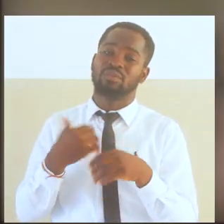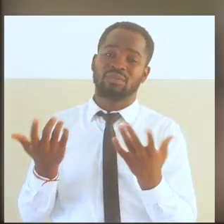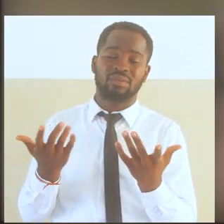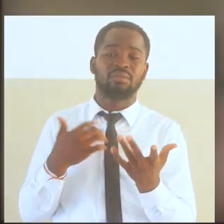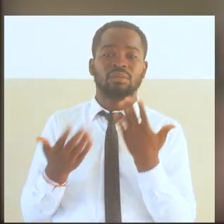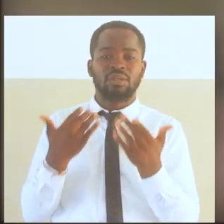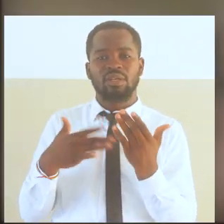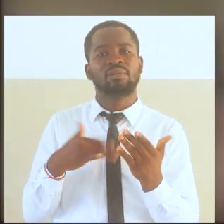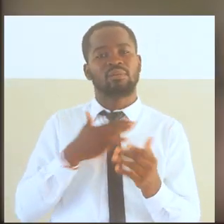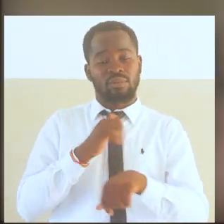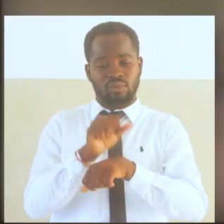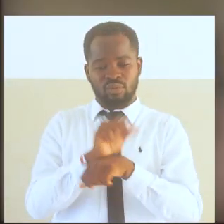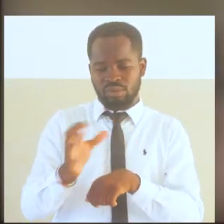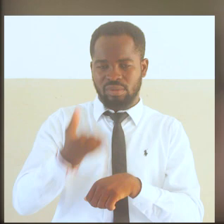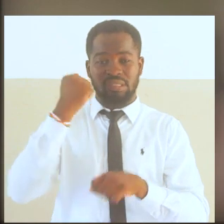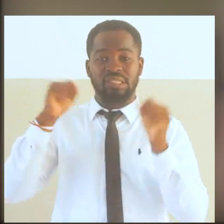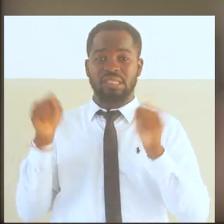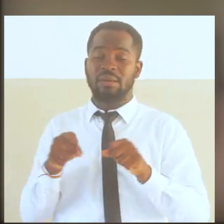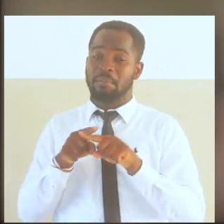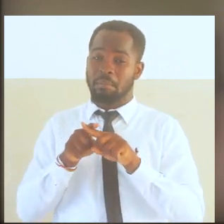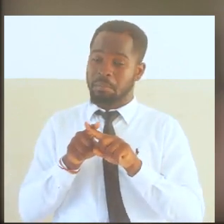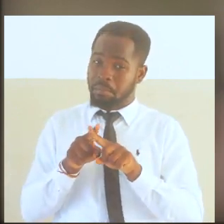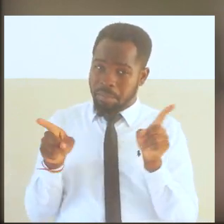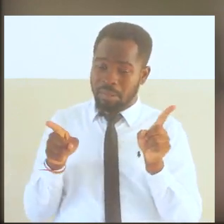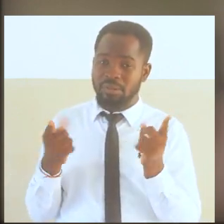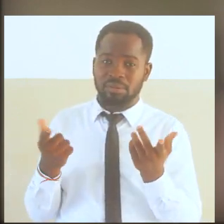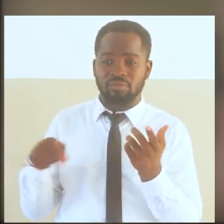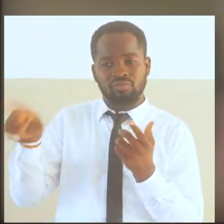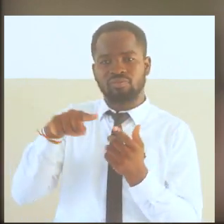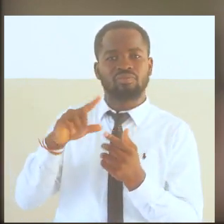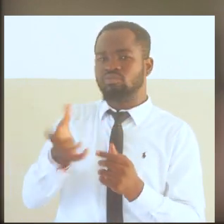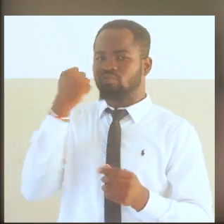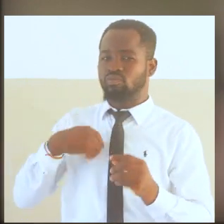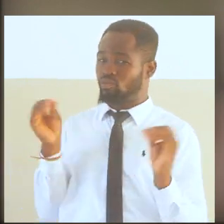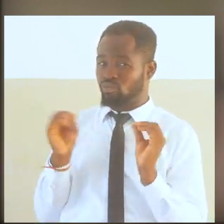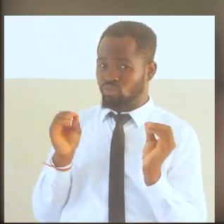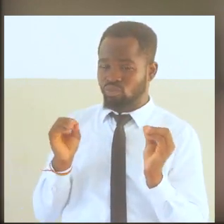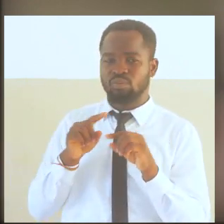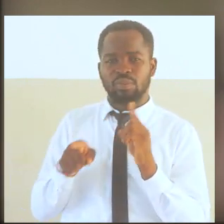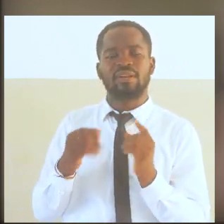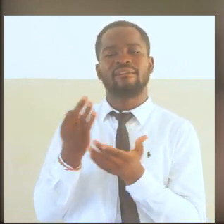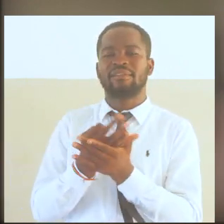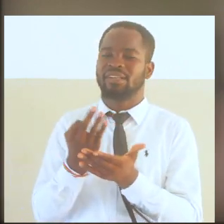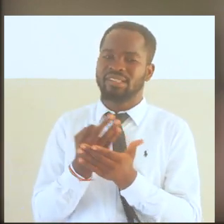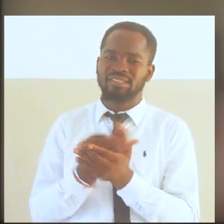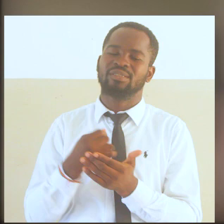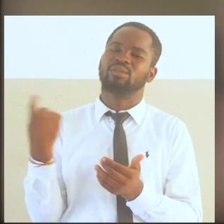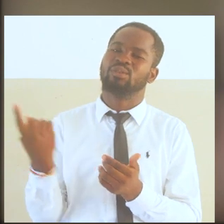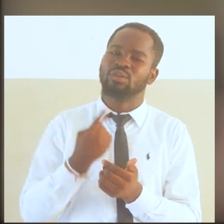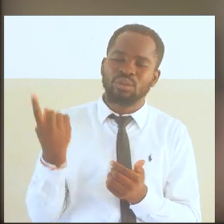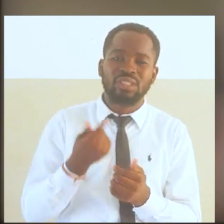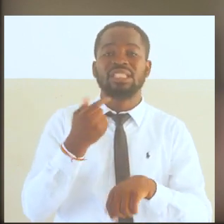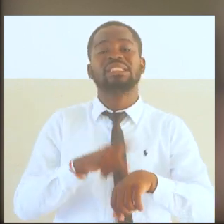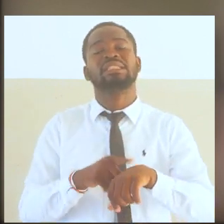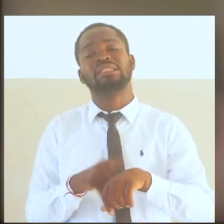rampant from childhood to now. Every time, like, it's like every day you should expect that you would be,